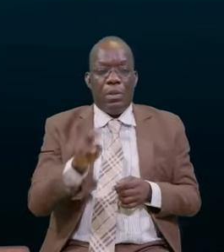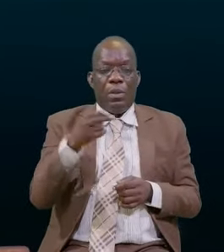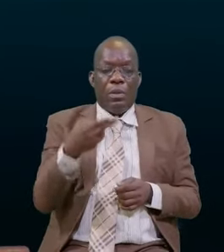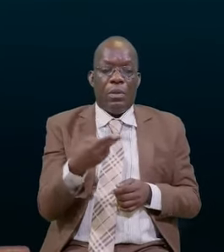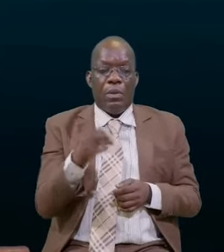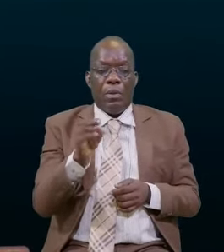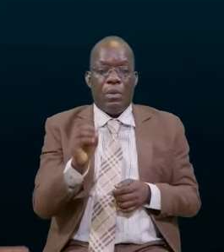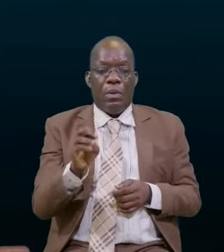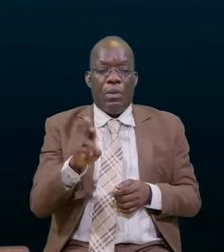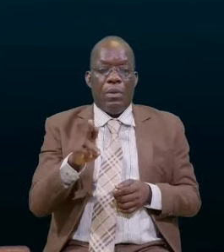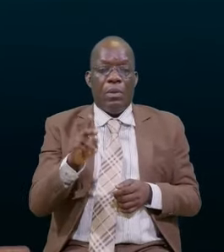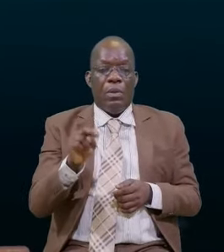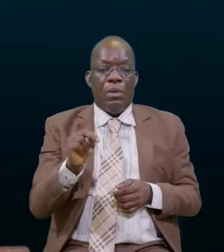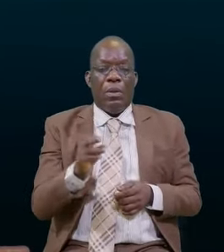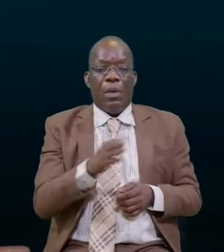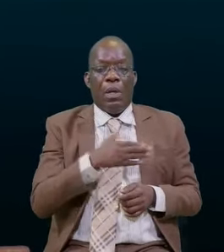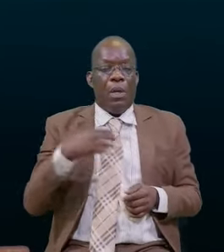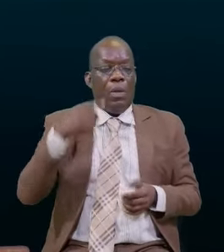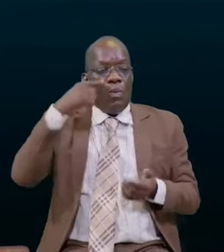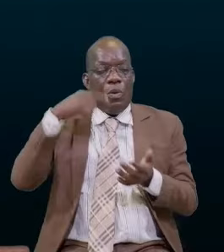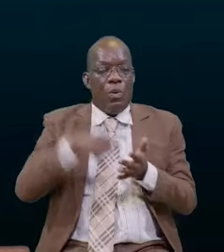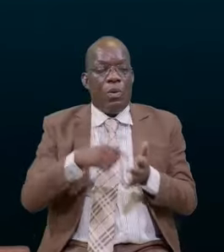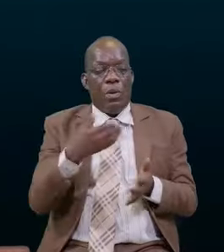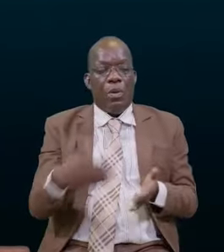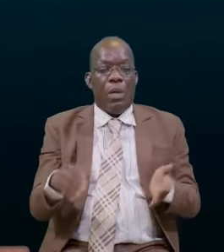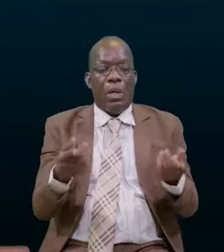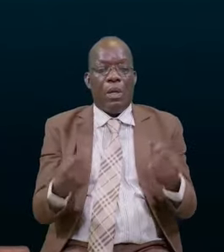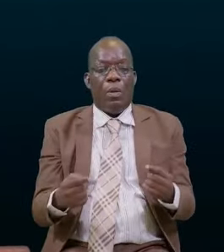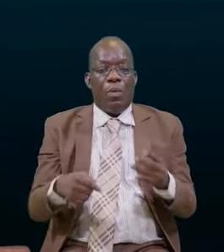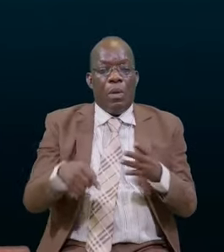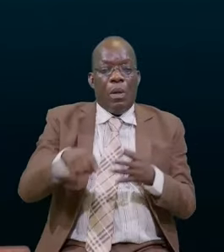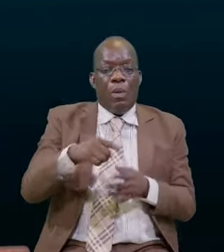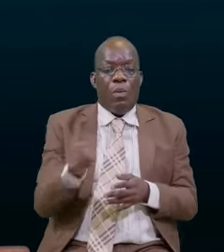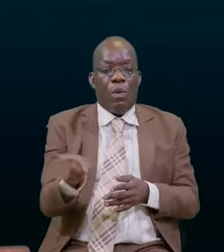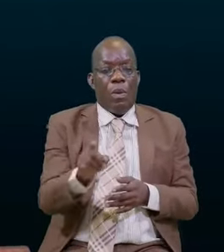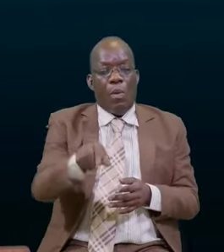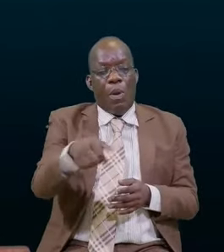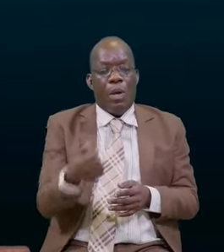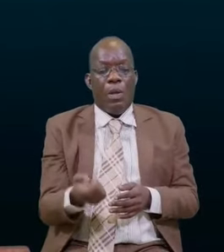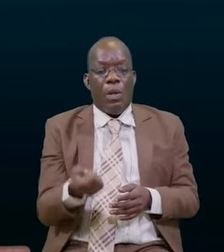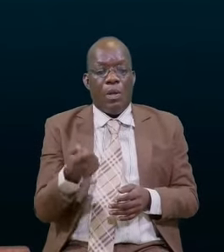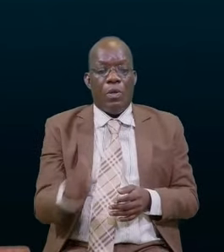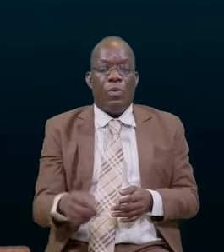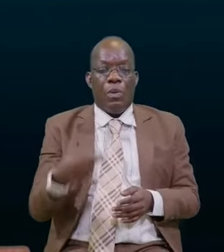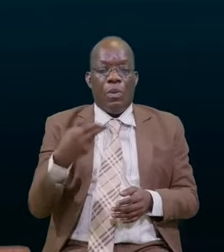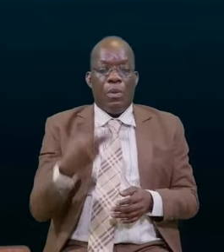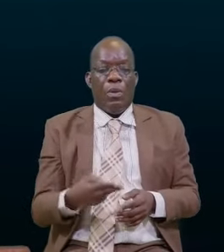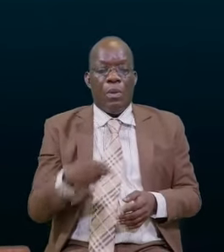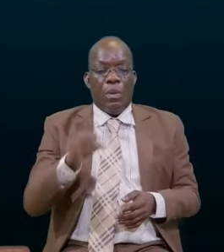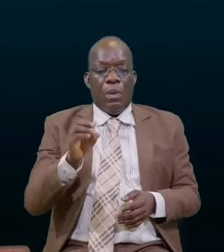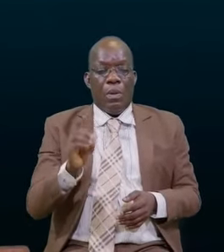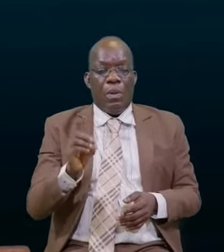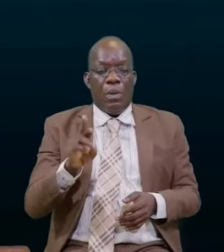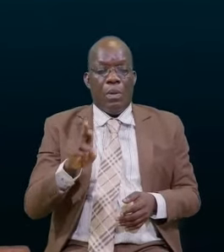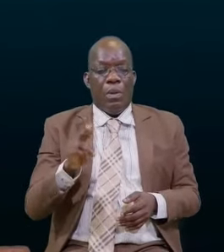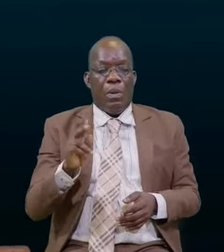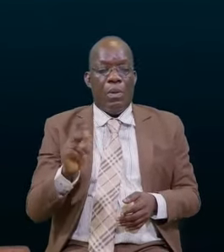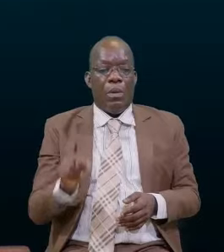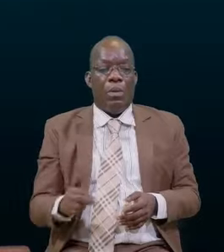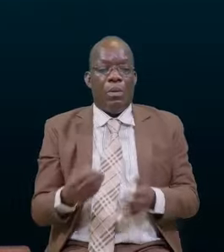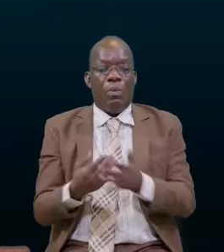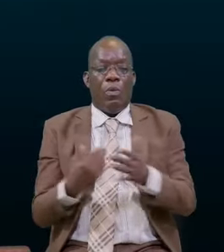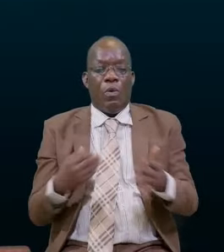another little horn before whom there were three of the first horns clogged up by the roots and